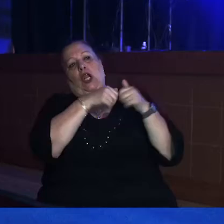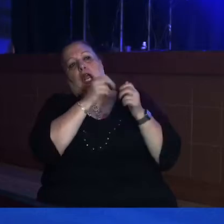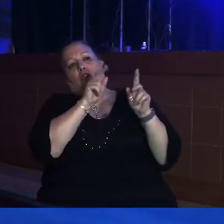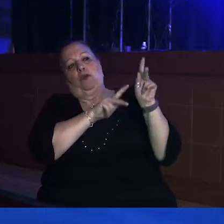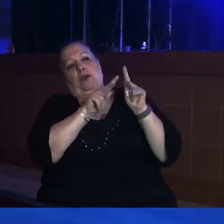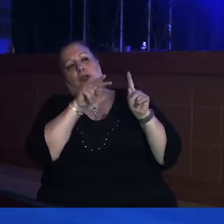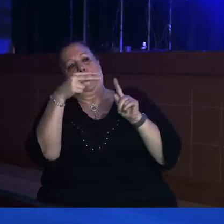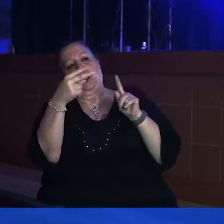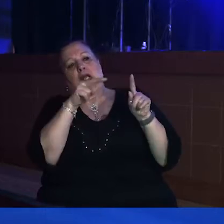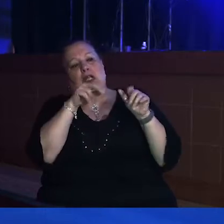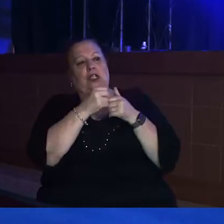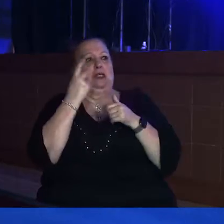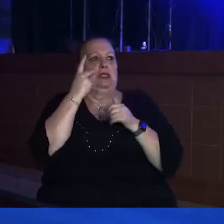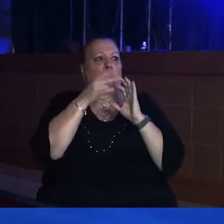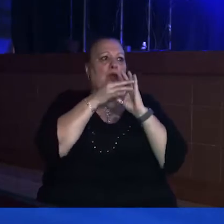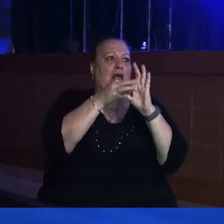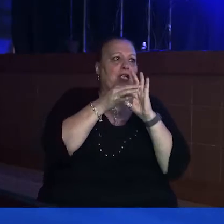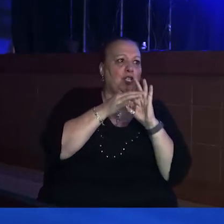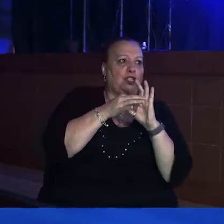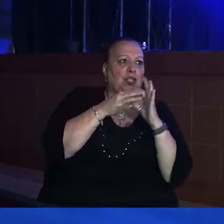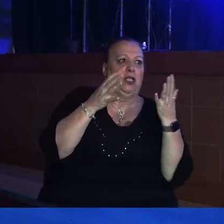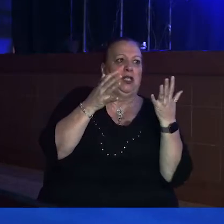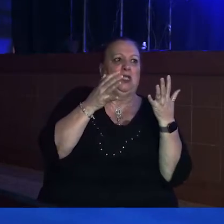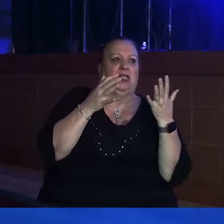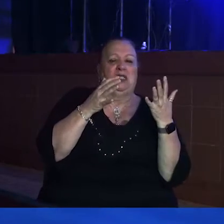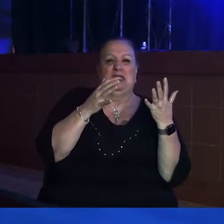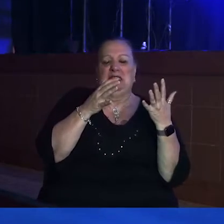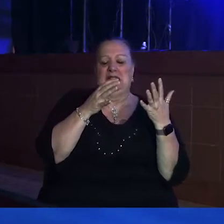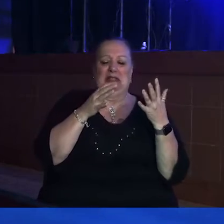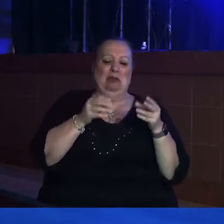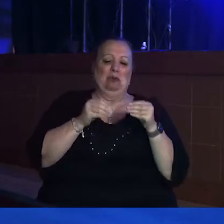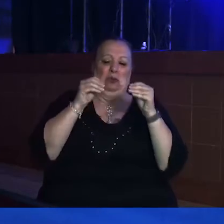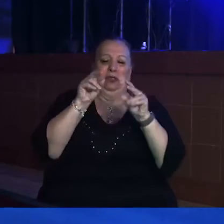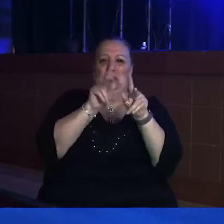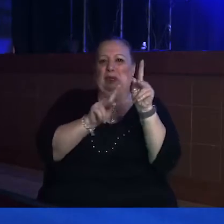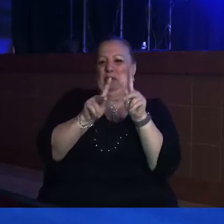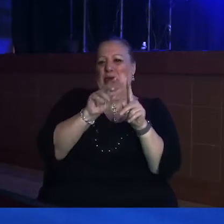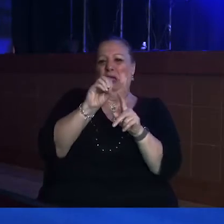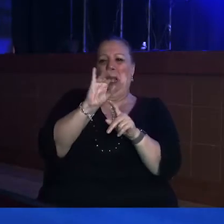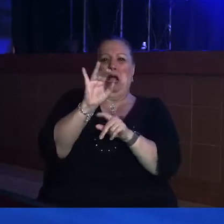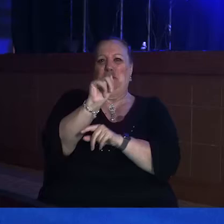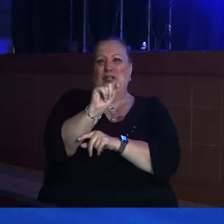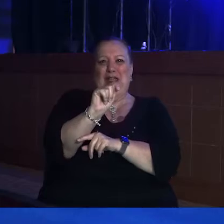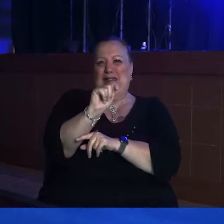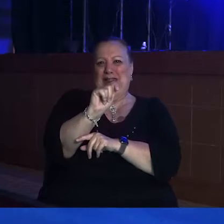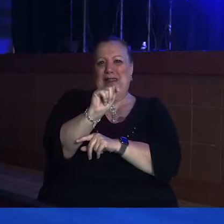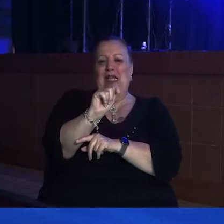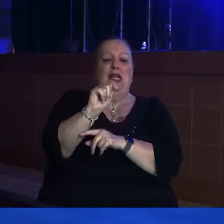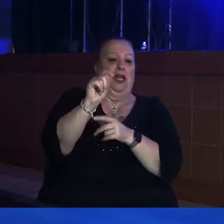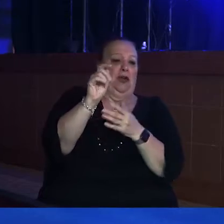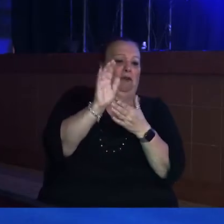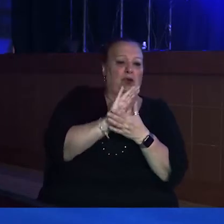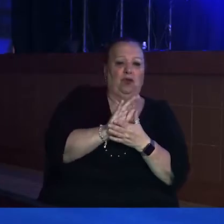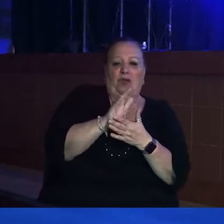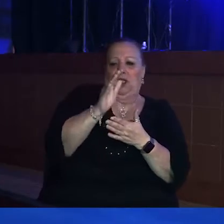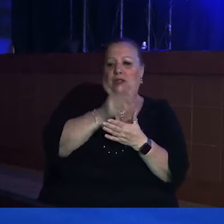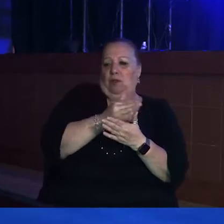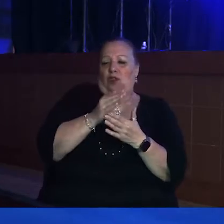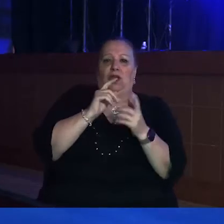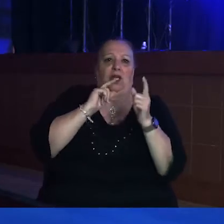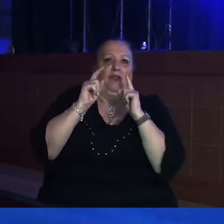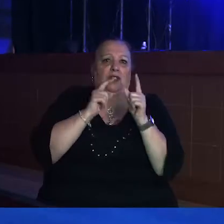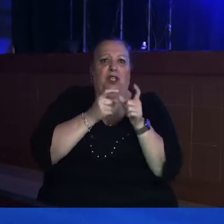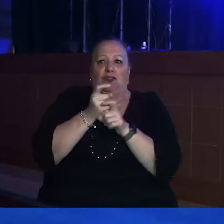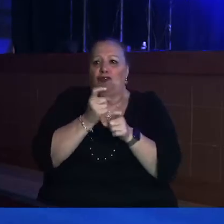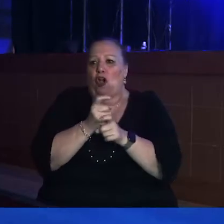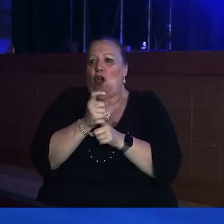view relationships. It objectifies people. And whether it's movies or music or conversations or jokes or video games or